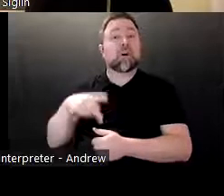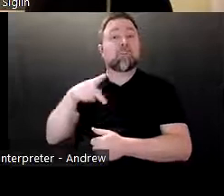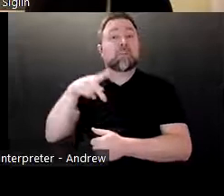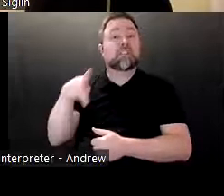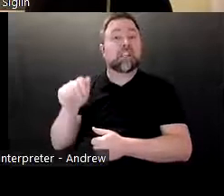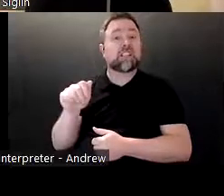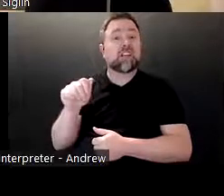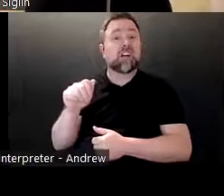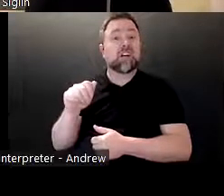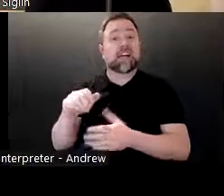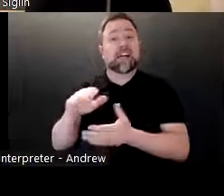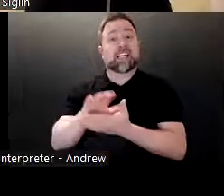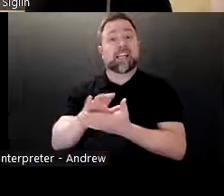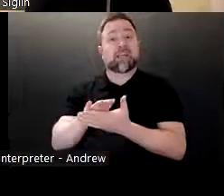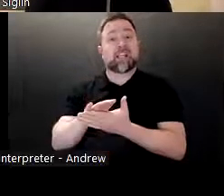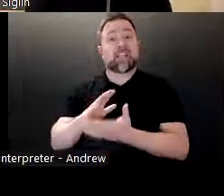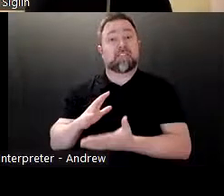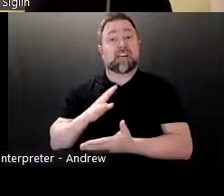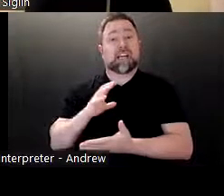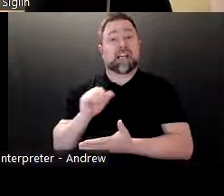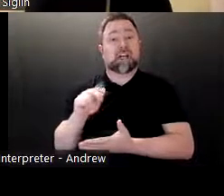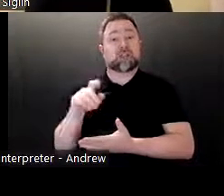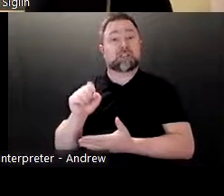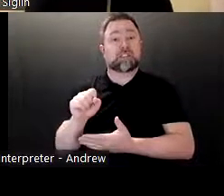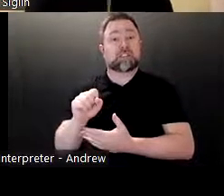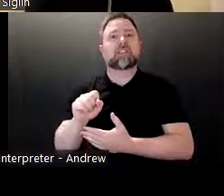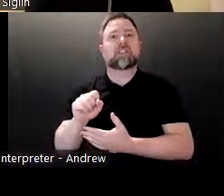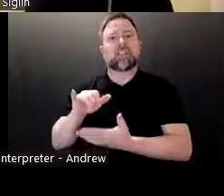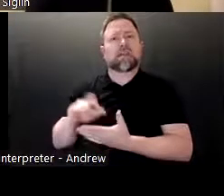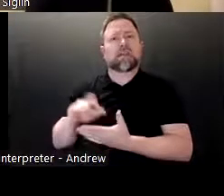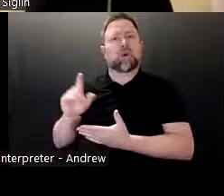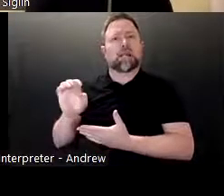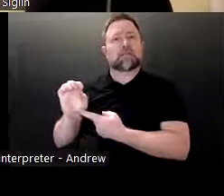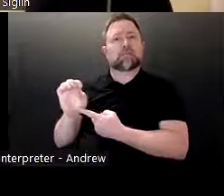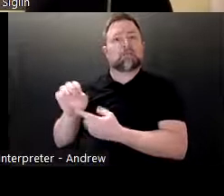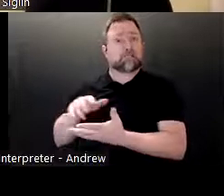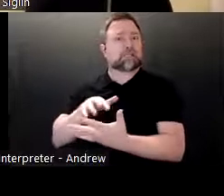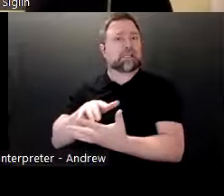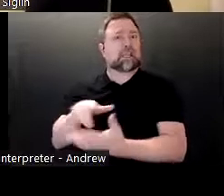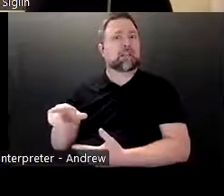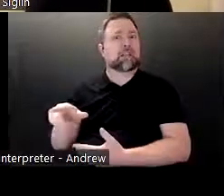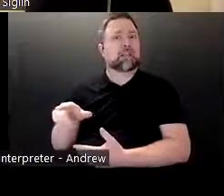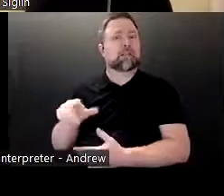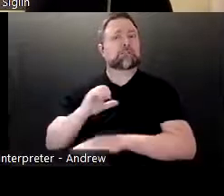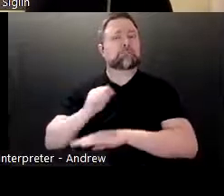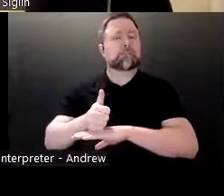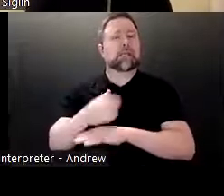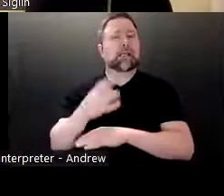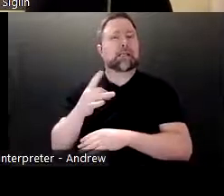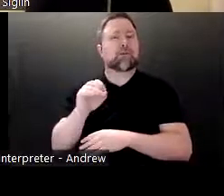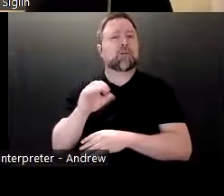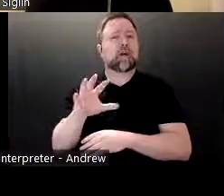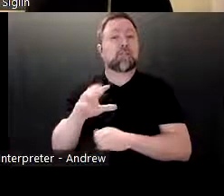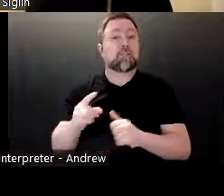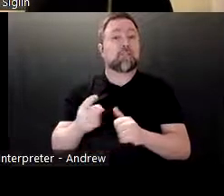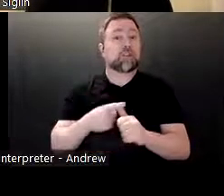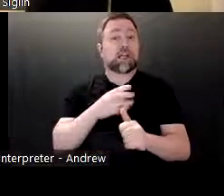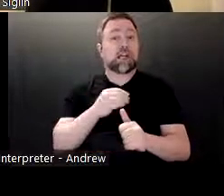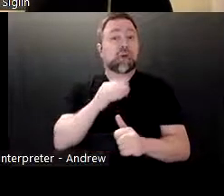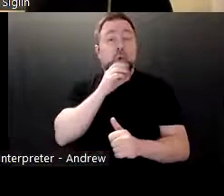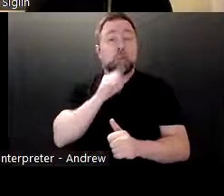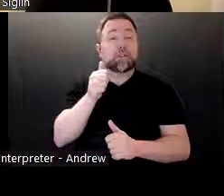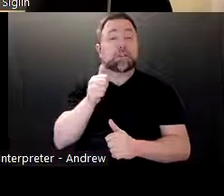Arts, one of the institutions where the artist studied. Founded in 1805, it is the first and oldest art museum